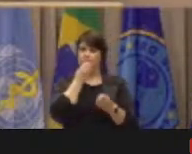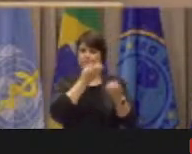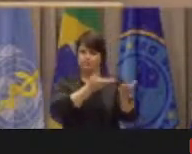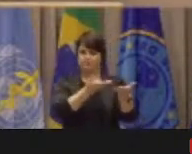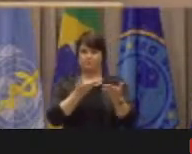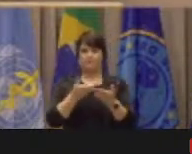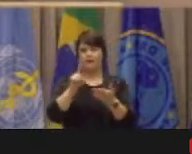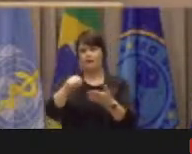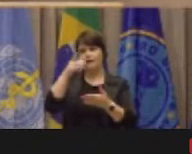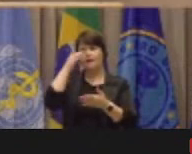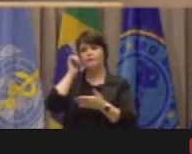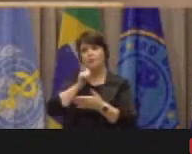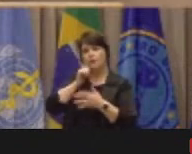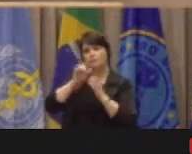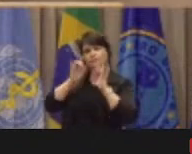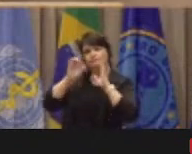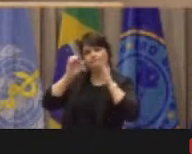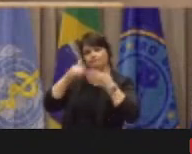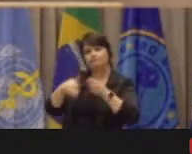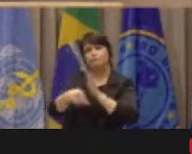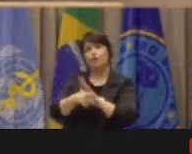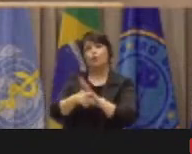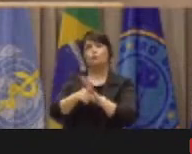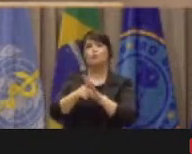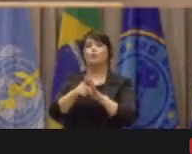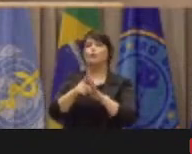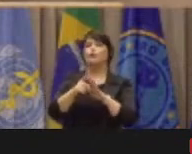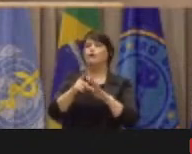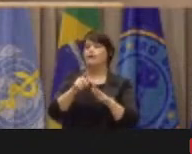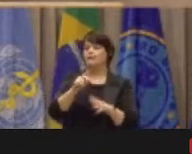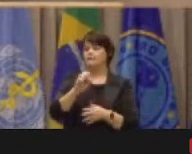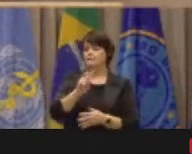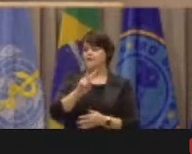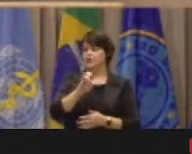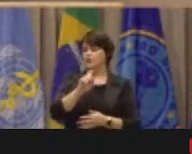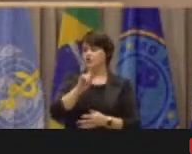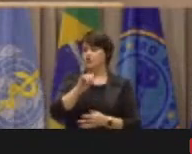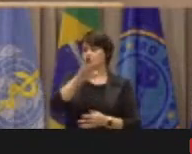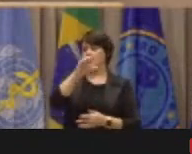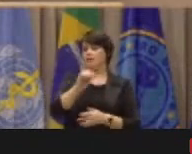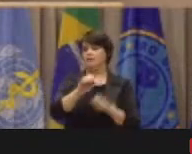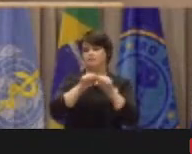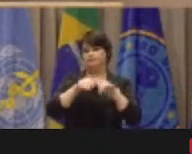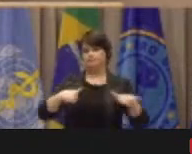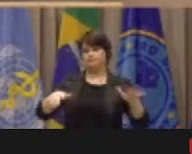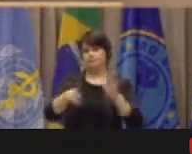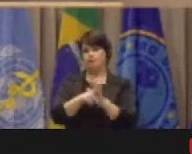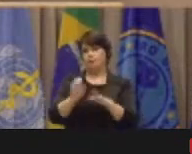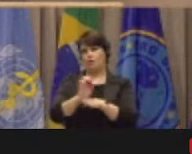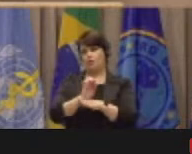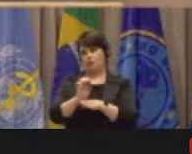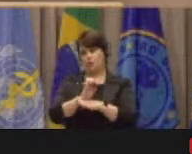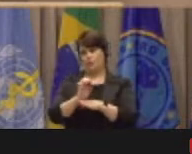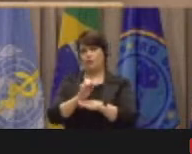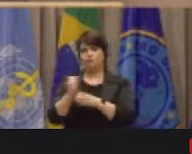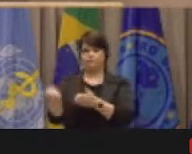Please, she is a specialist of the Directorate of Epidemiological Surveillance of the Ministry of Public Health in Ecuador.